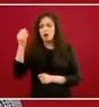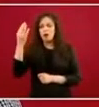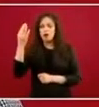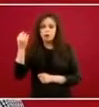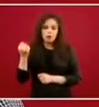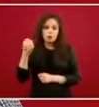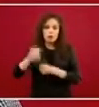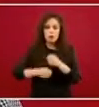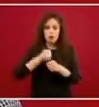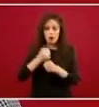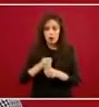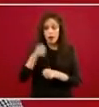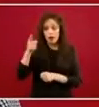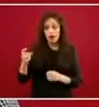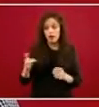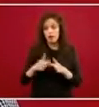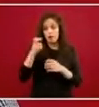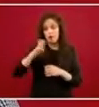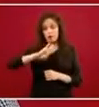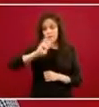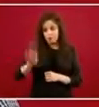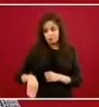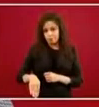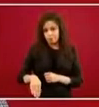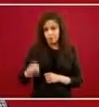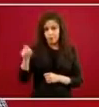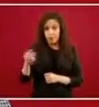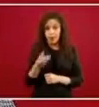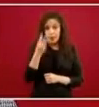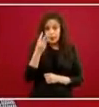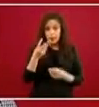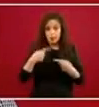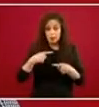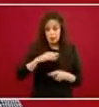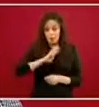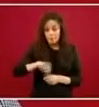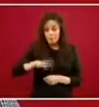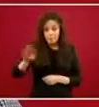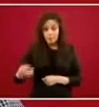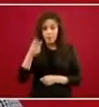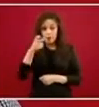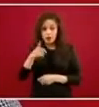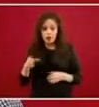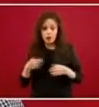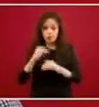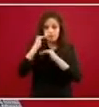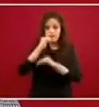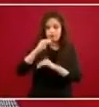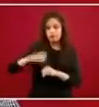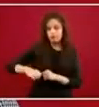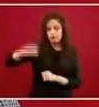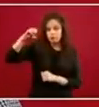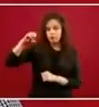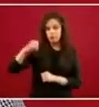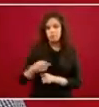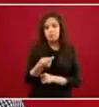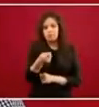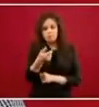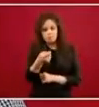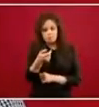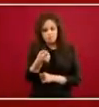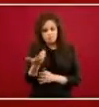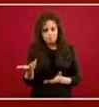we do have patients of 25 to 29 years old that have lost their lives